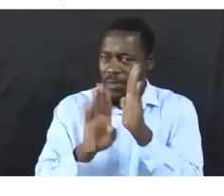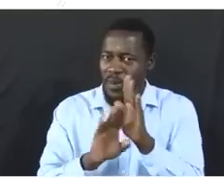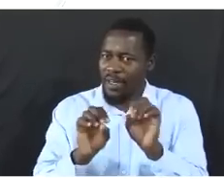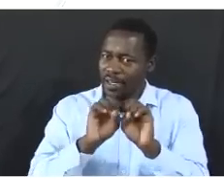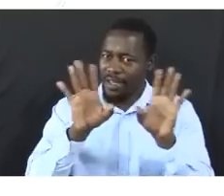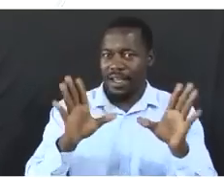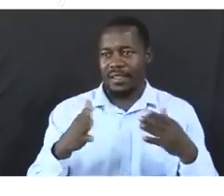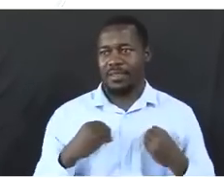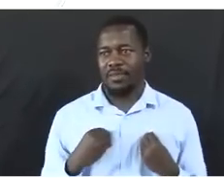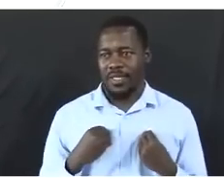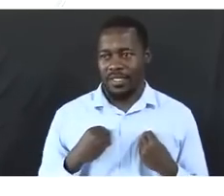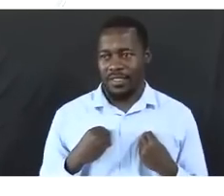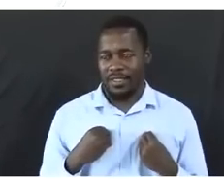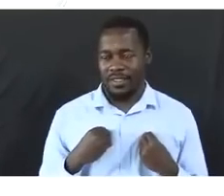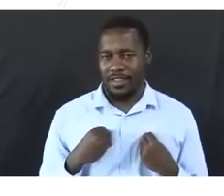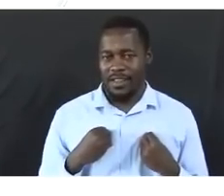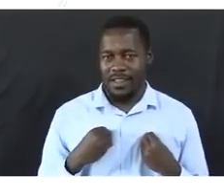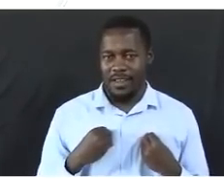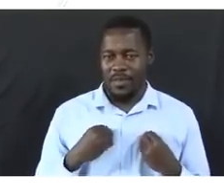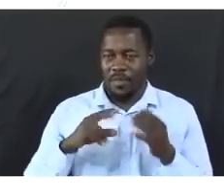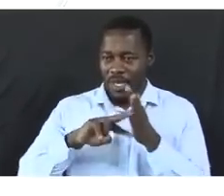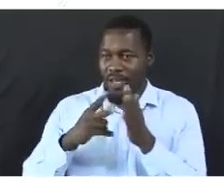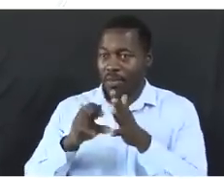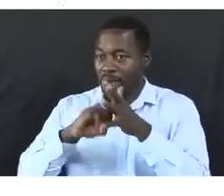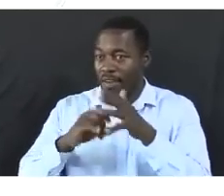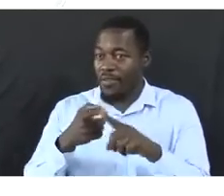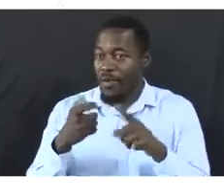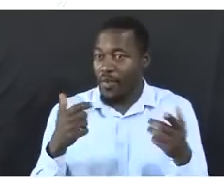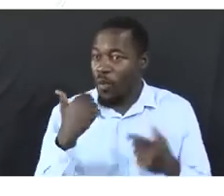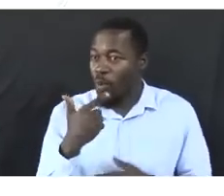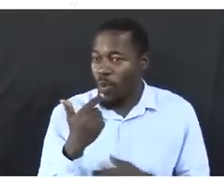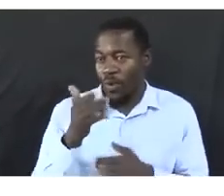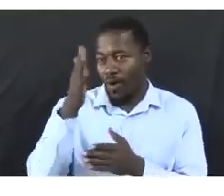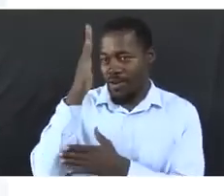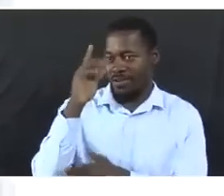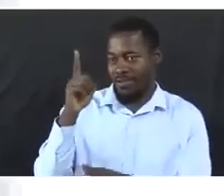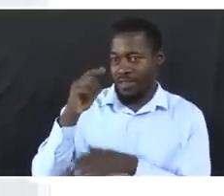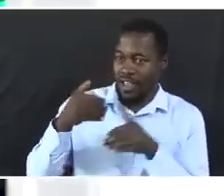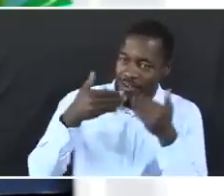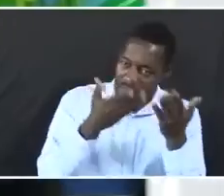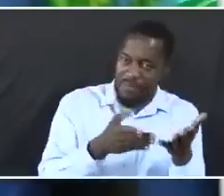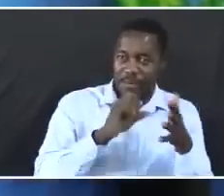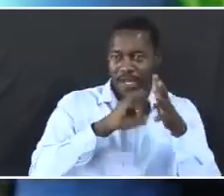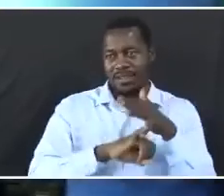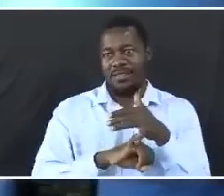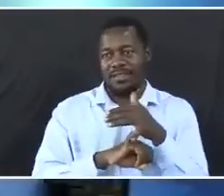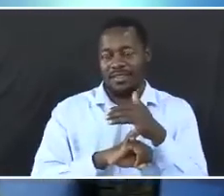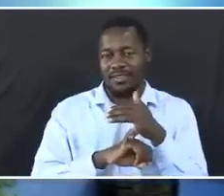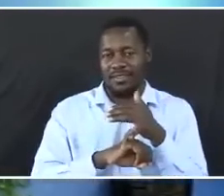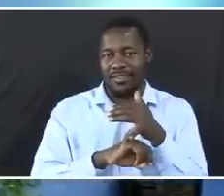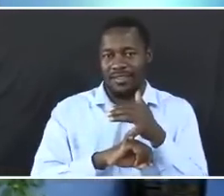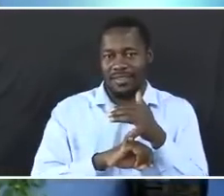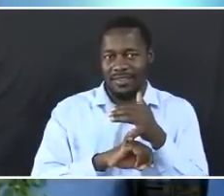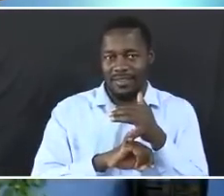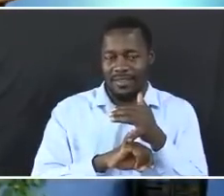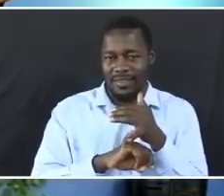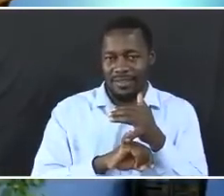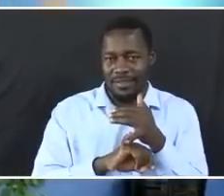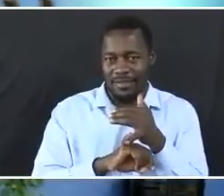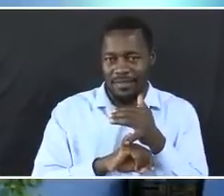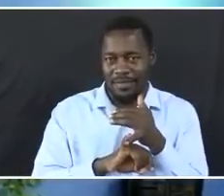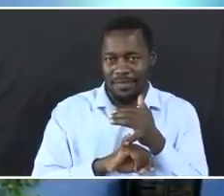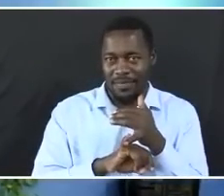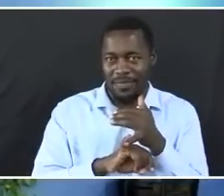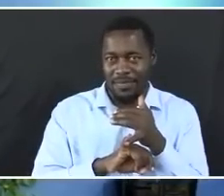And when I raise my godly children, I have no trouble walking into your home and saying, can we be cholera? I